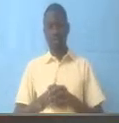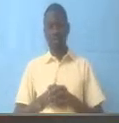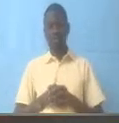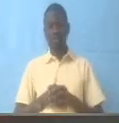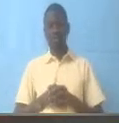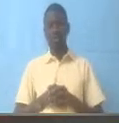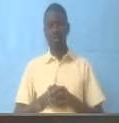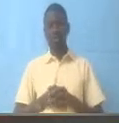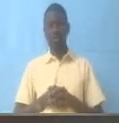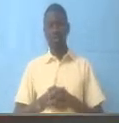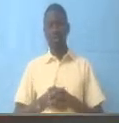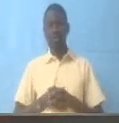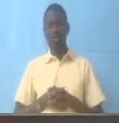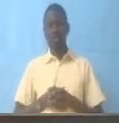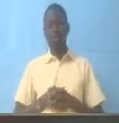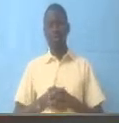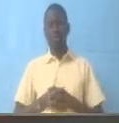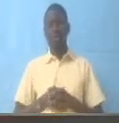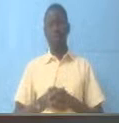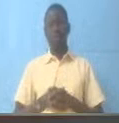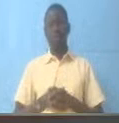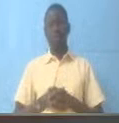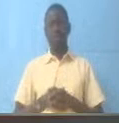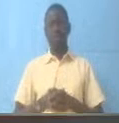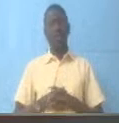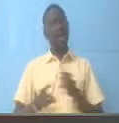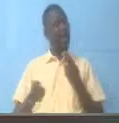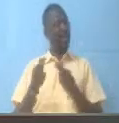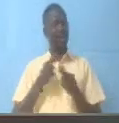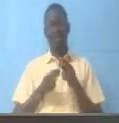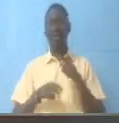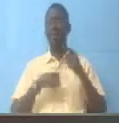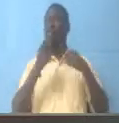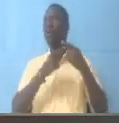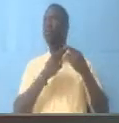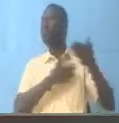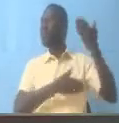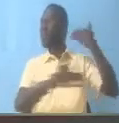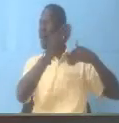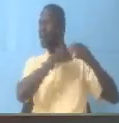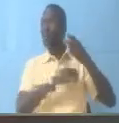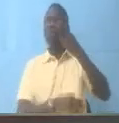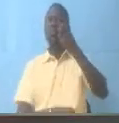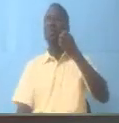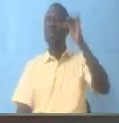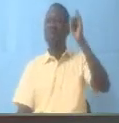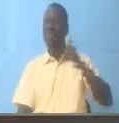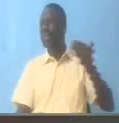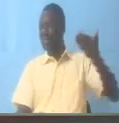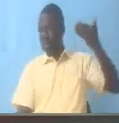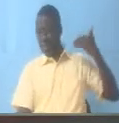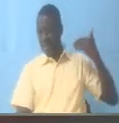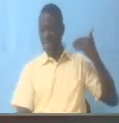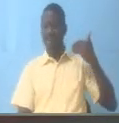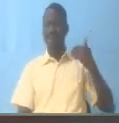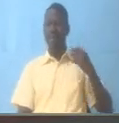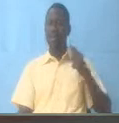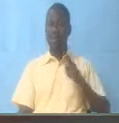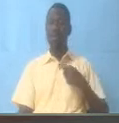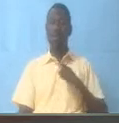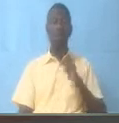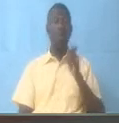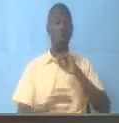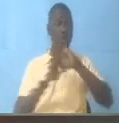Once again, it's almost 20 years since then. So off the cuff, all I can say is basically that